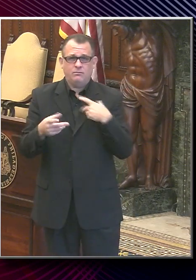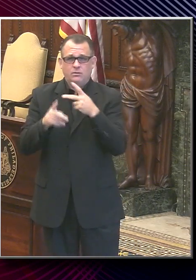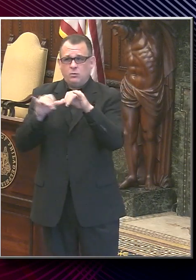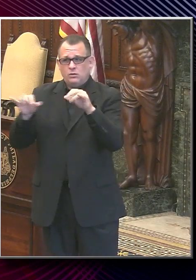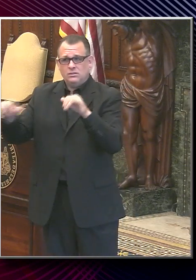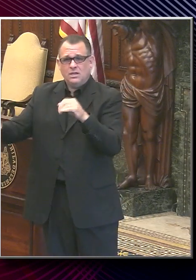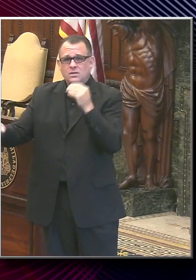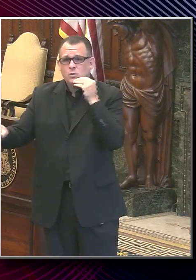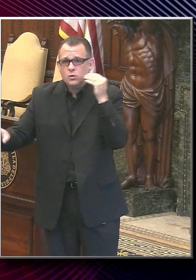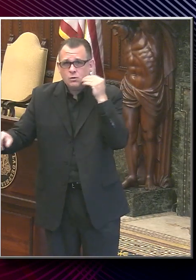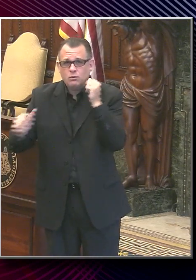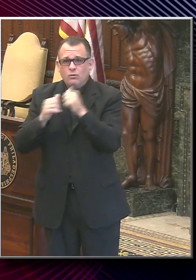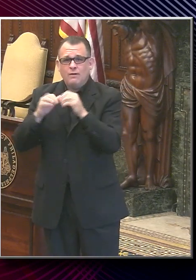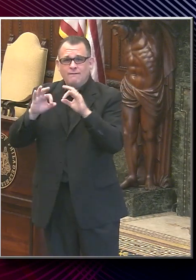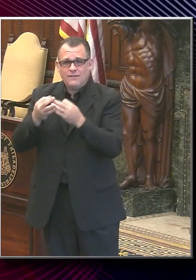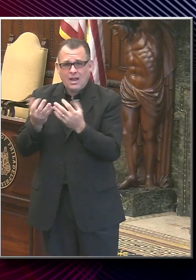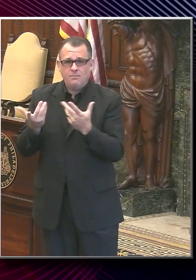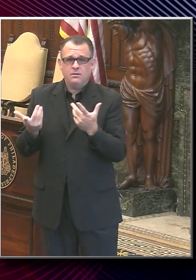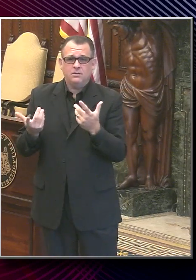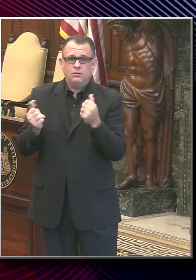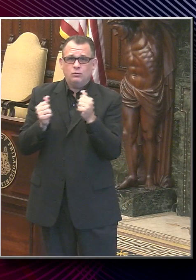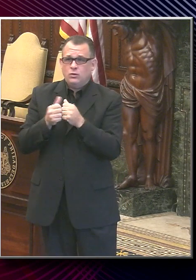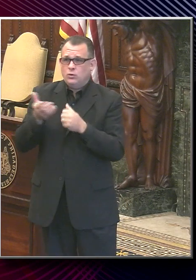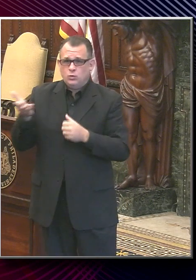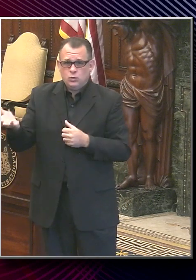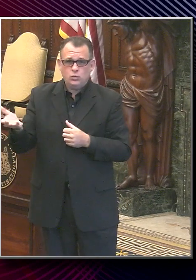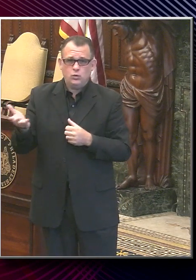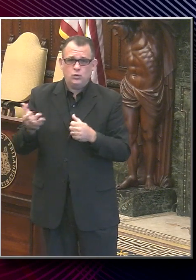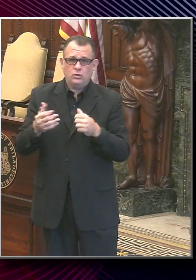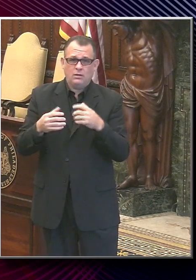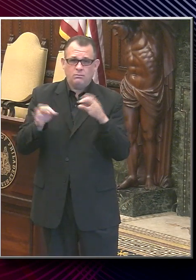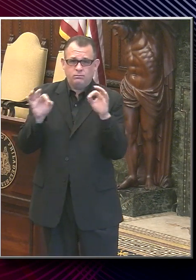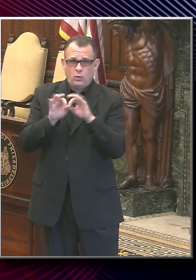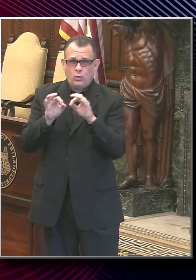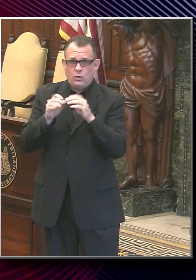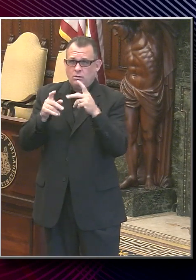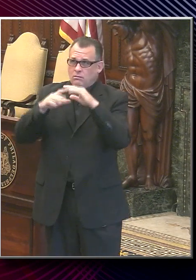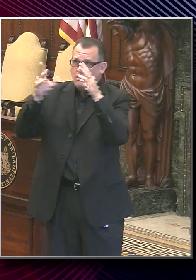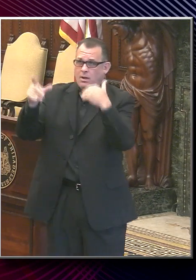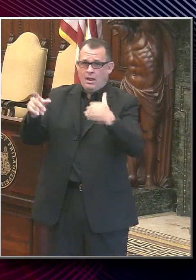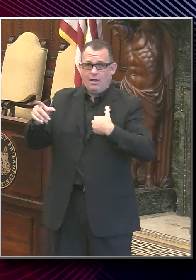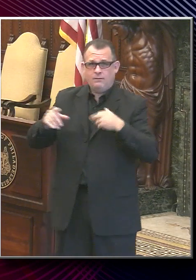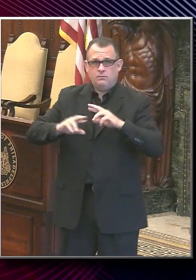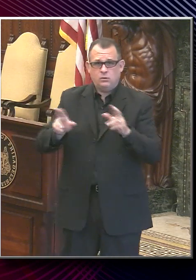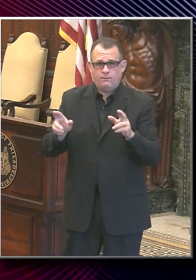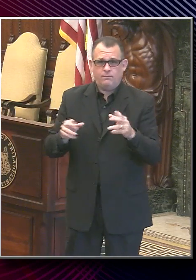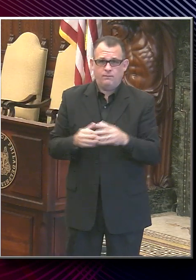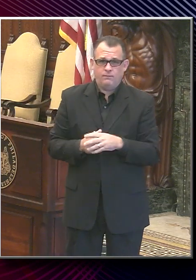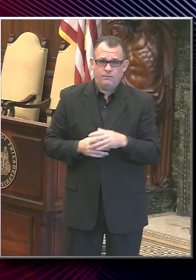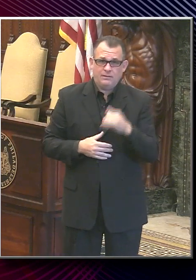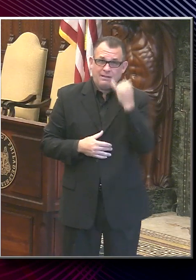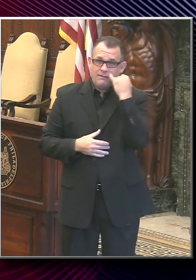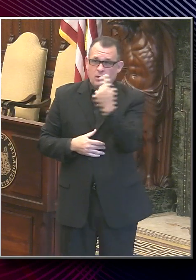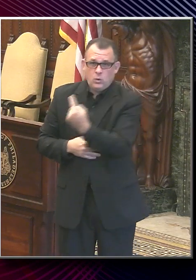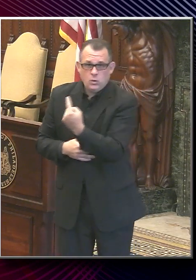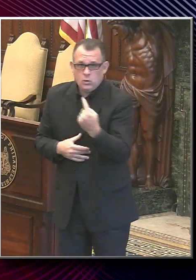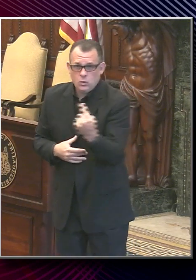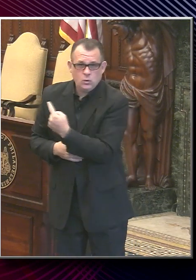relatives and your caregivers who are with you should be wearing a mask, and you should be wearing a mask when you're around them. More information is on our website,